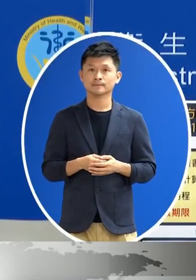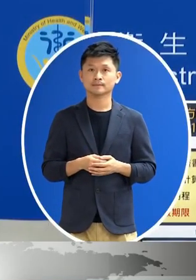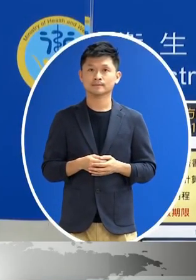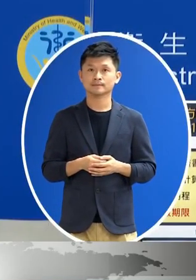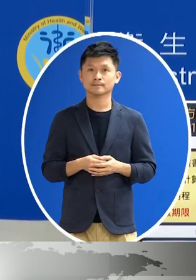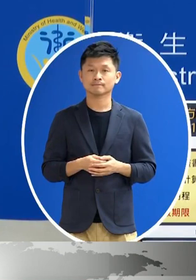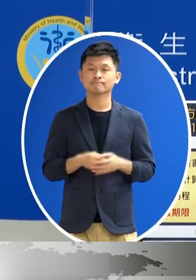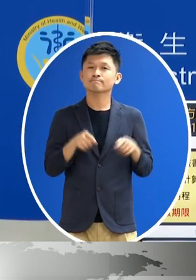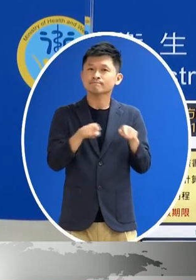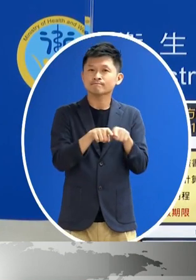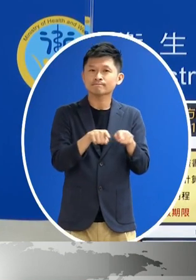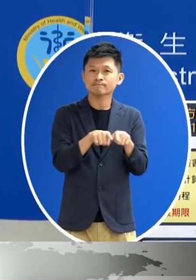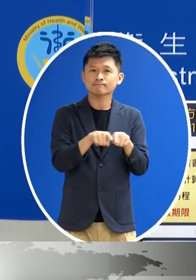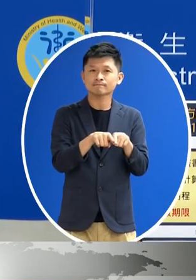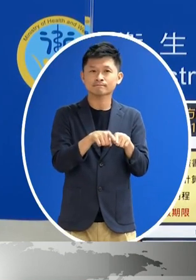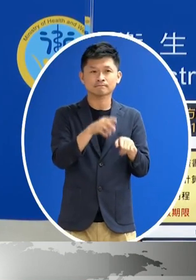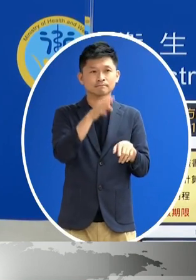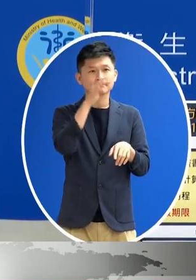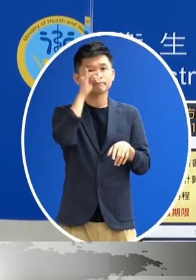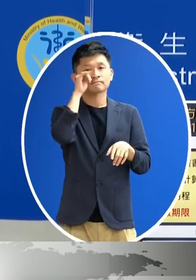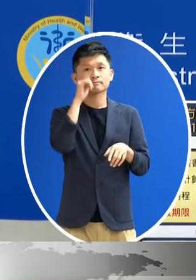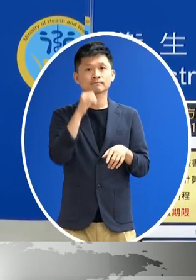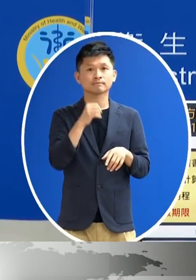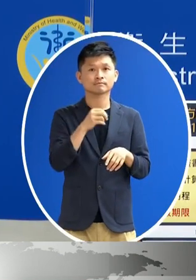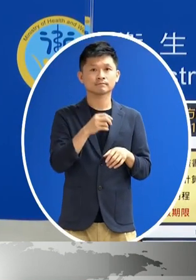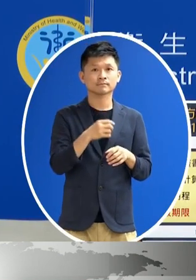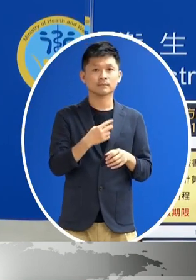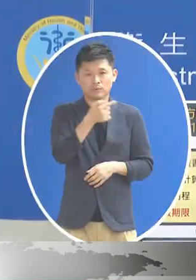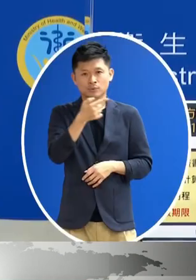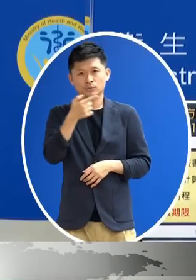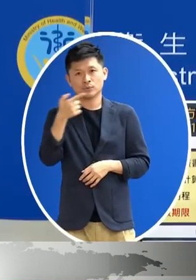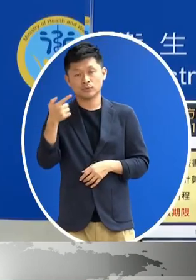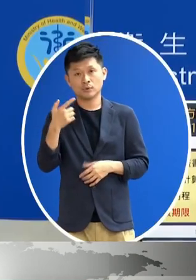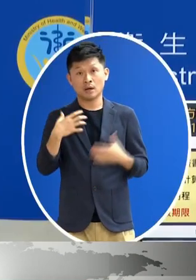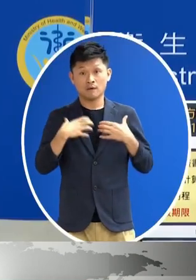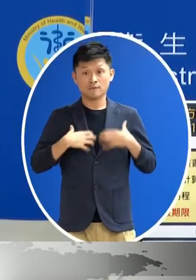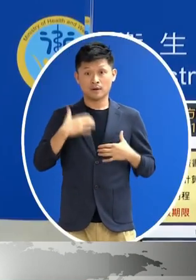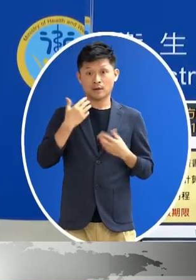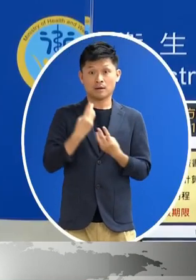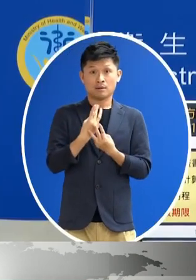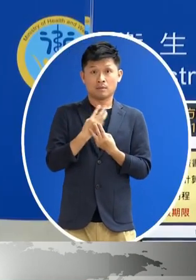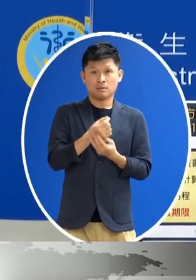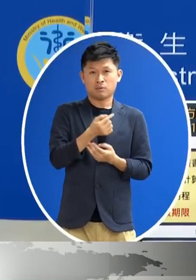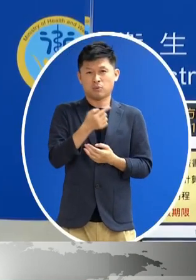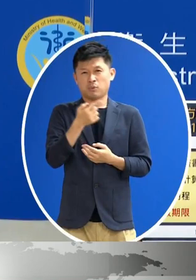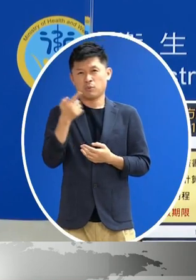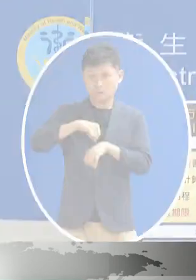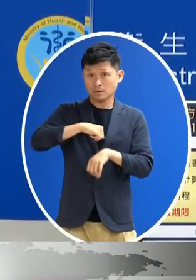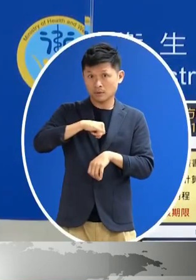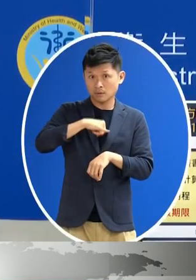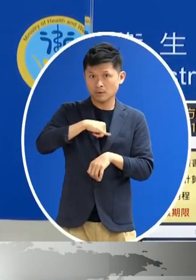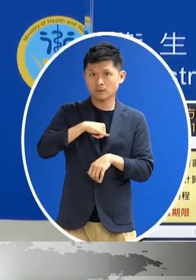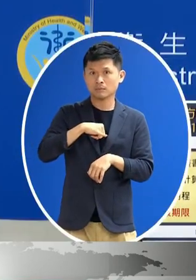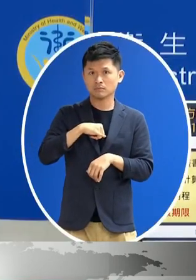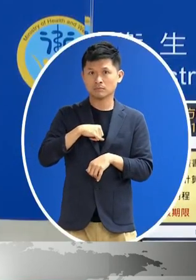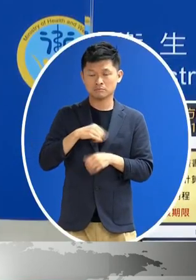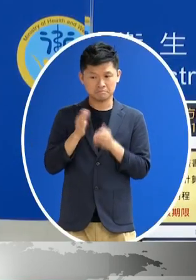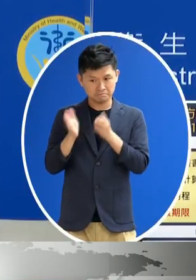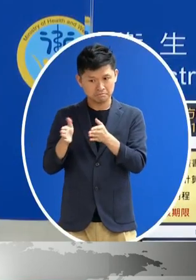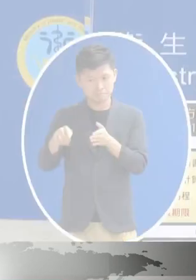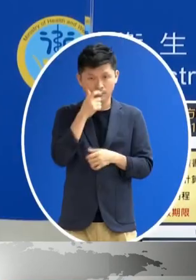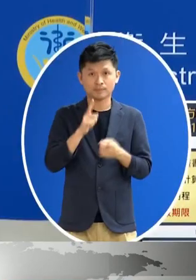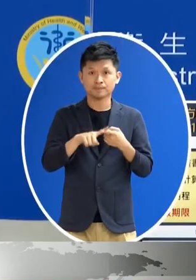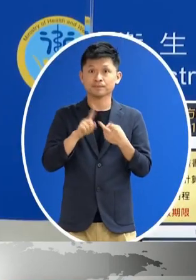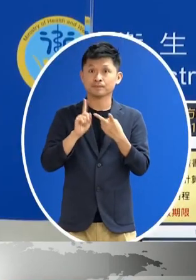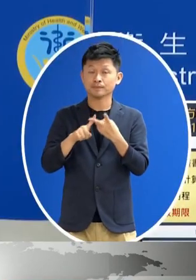There are now several cases involving relatively young people. In these cases, we're not seeing the typical pattern of respiratory symptoms worsening